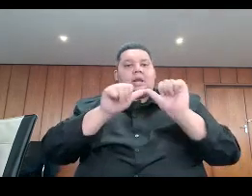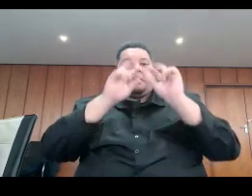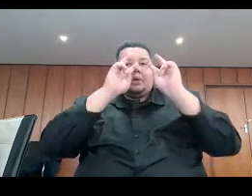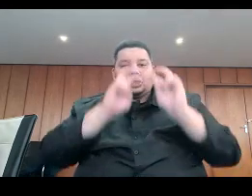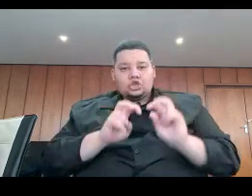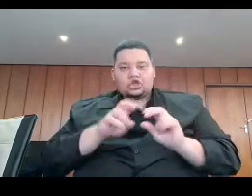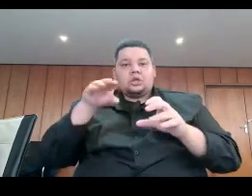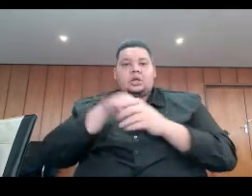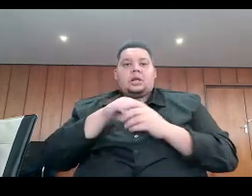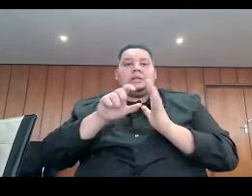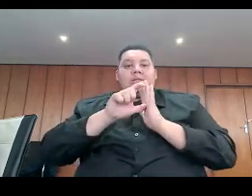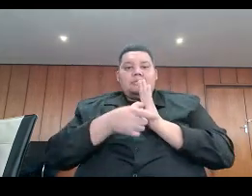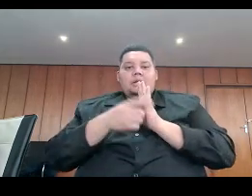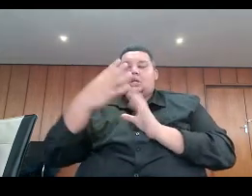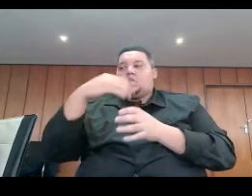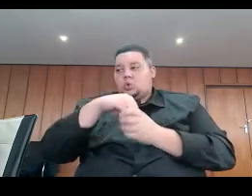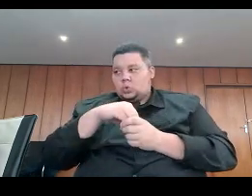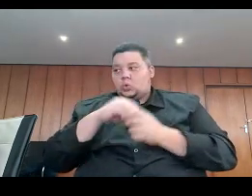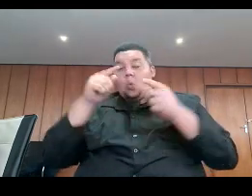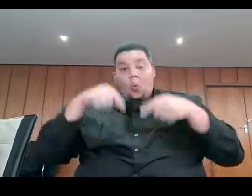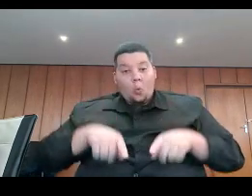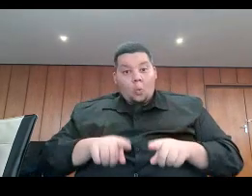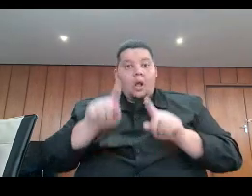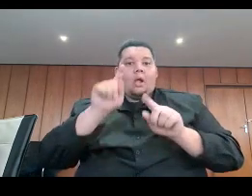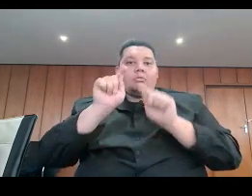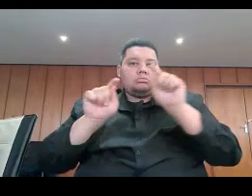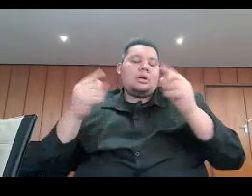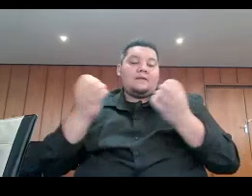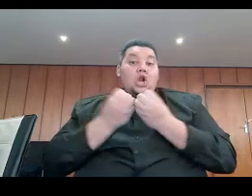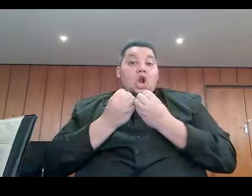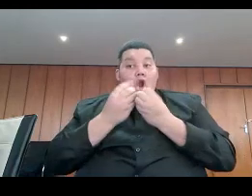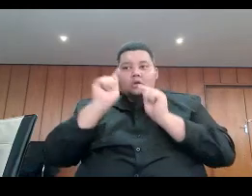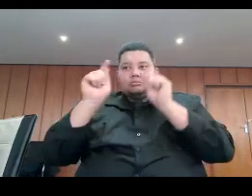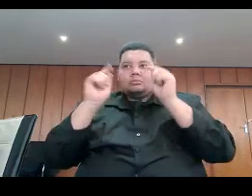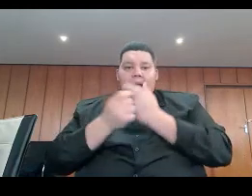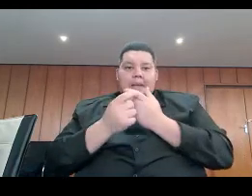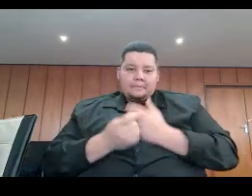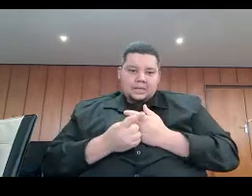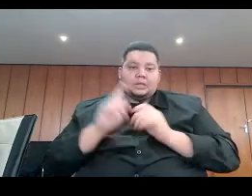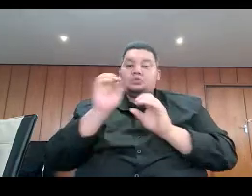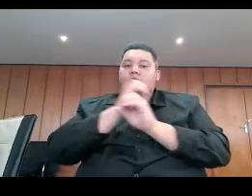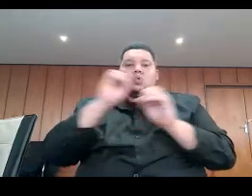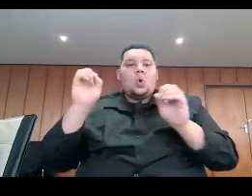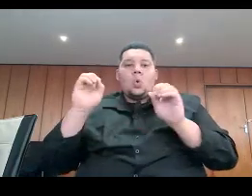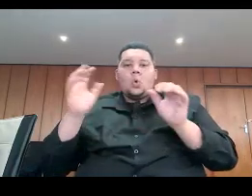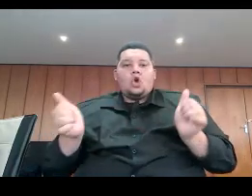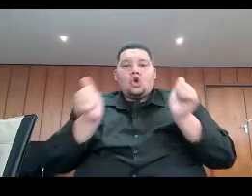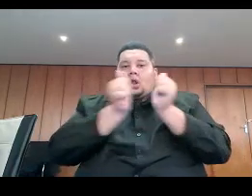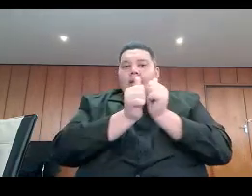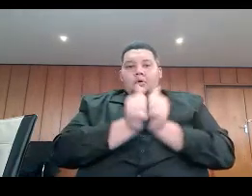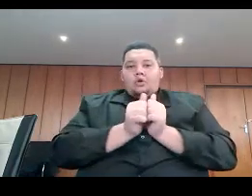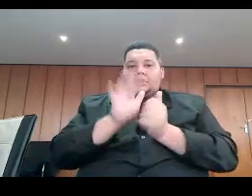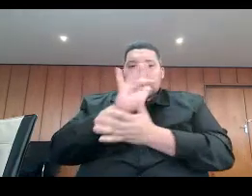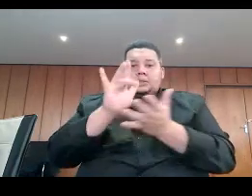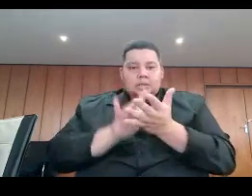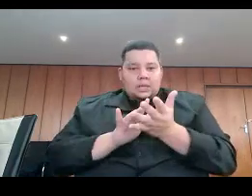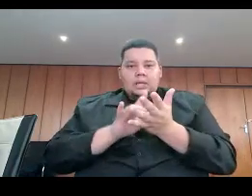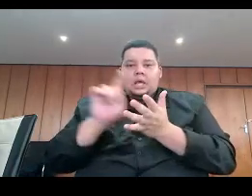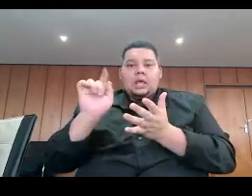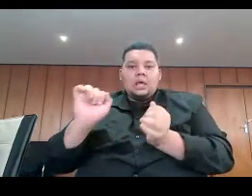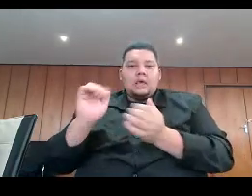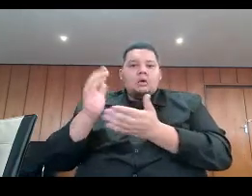research in disability inclusion. While there is a lot happening, there is no collaborating center that brings